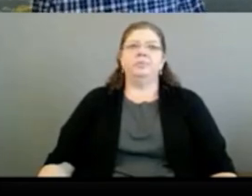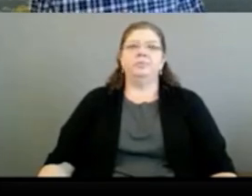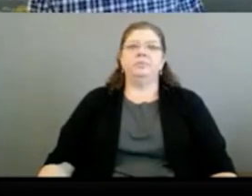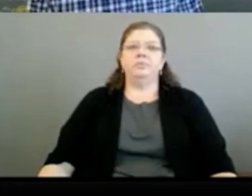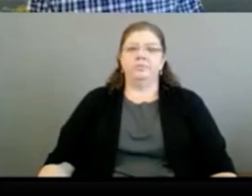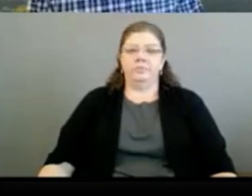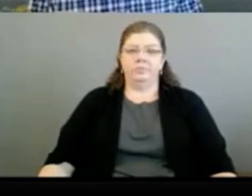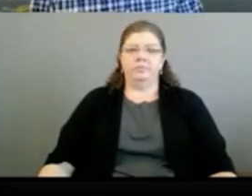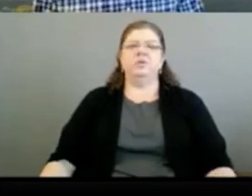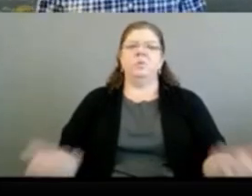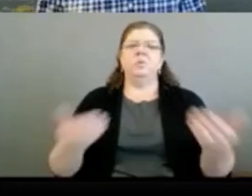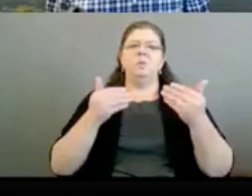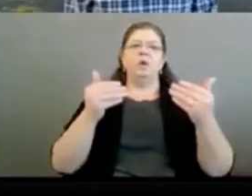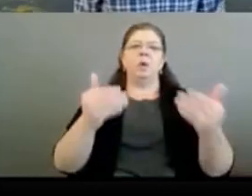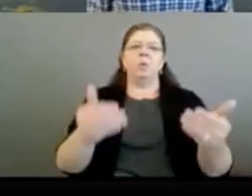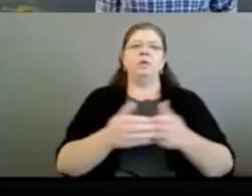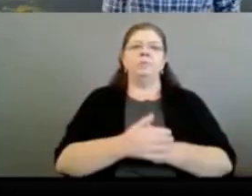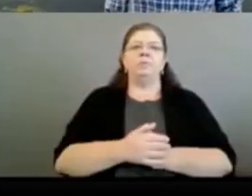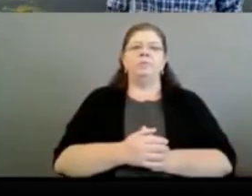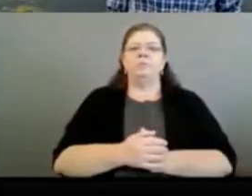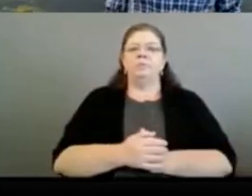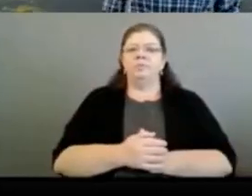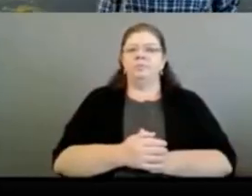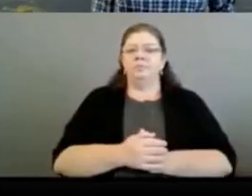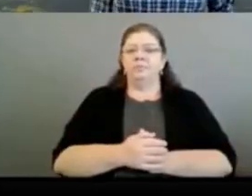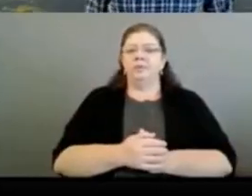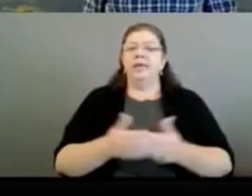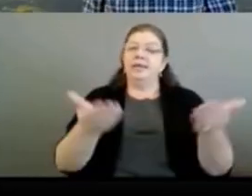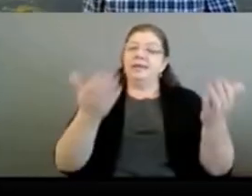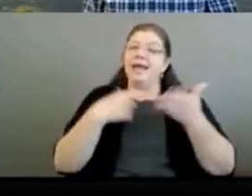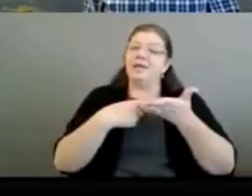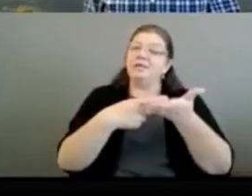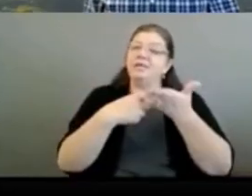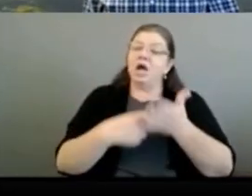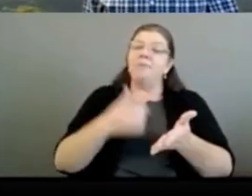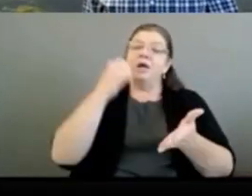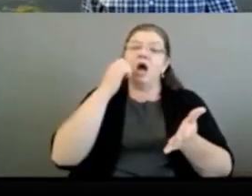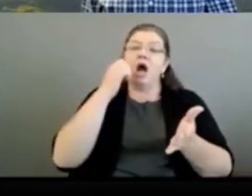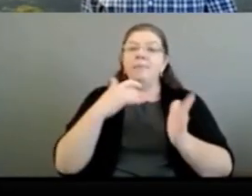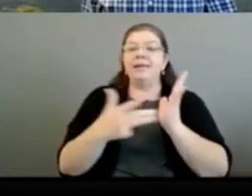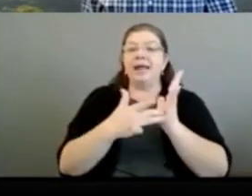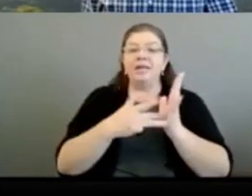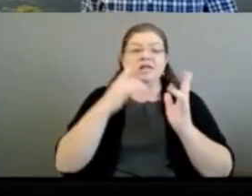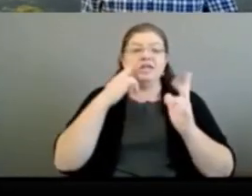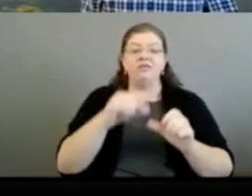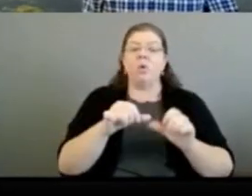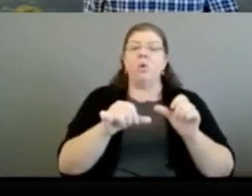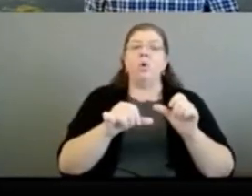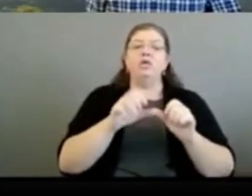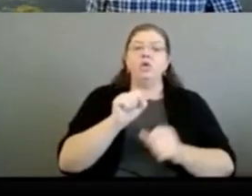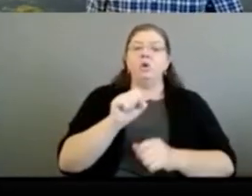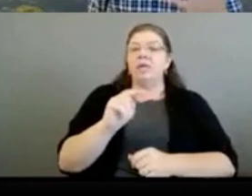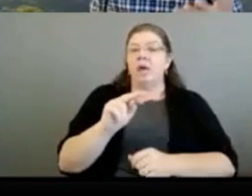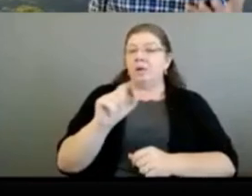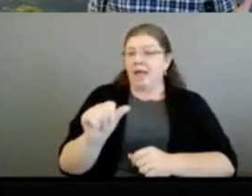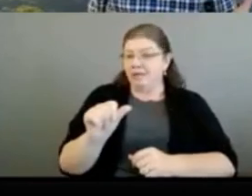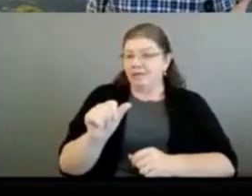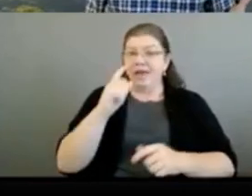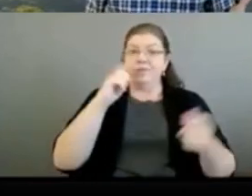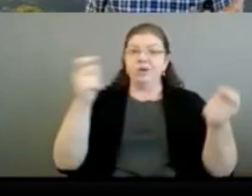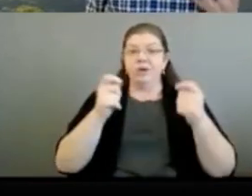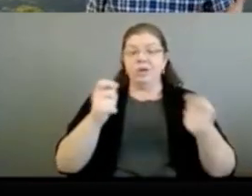Okay, we'll go on. So next, we'll discuss some common techniques for social network analysis. So if we're dealing